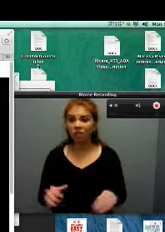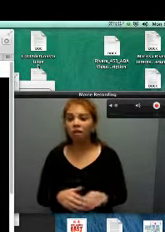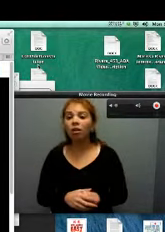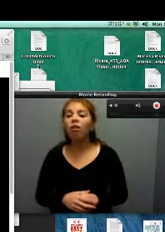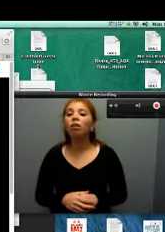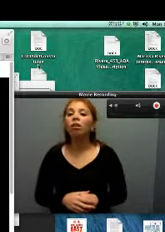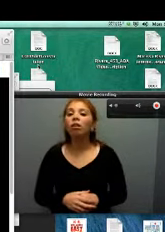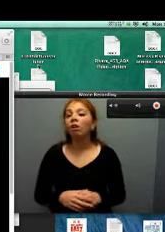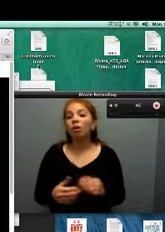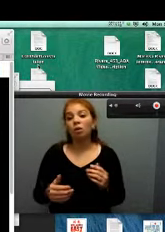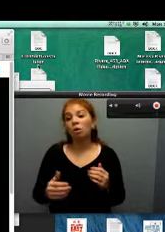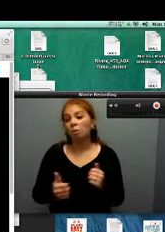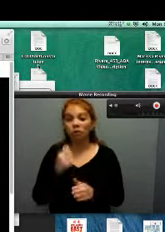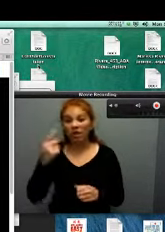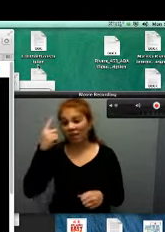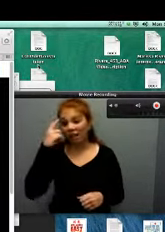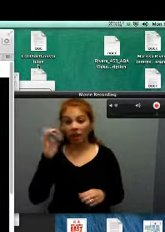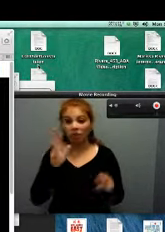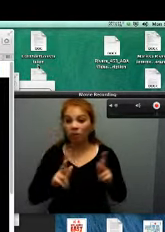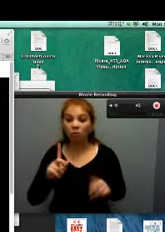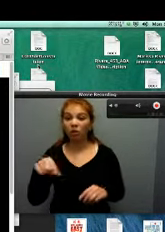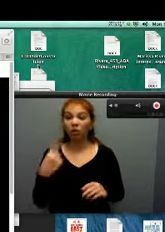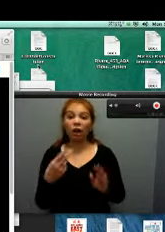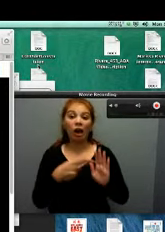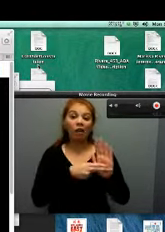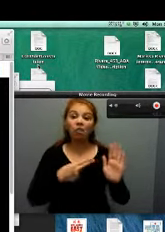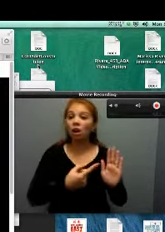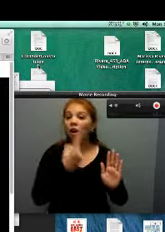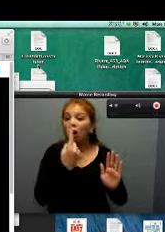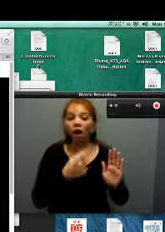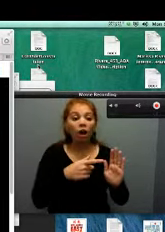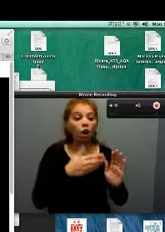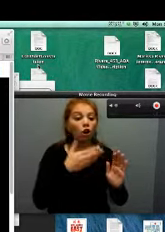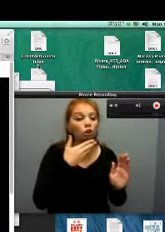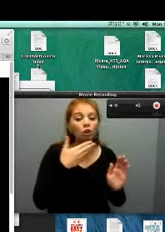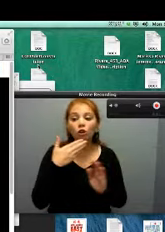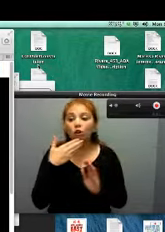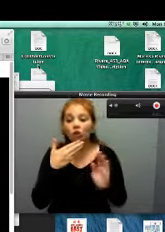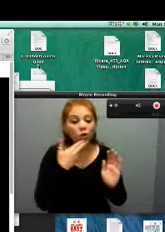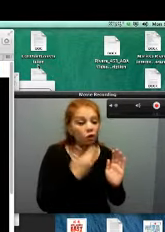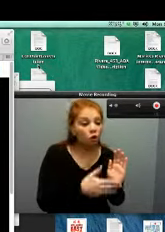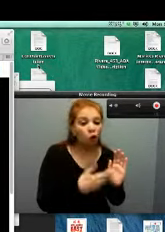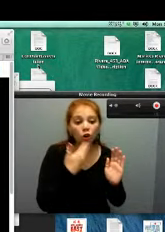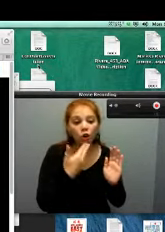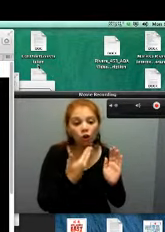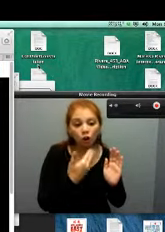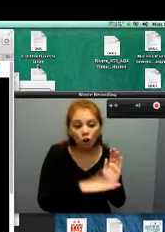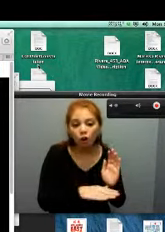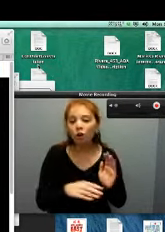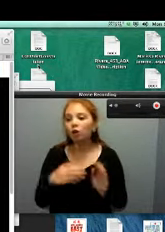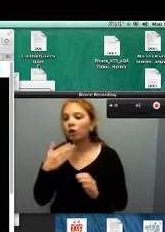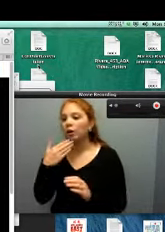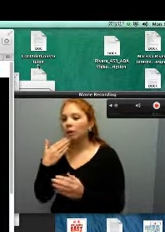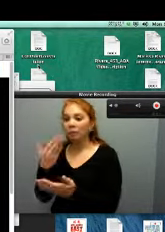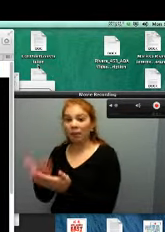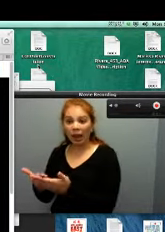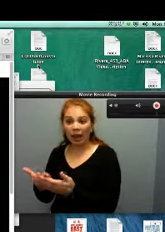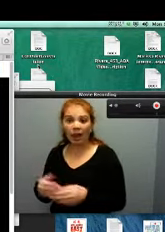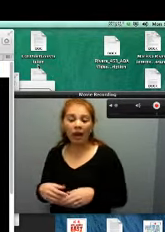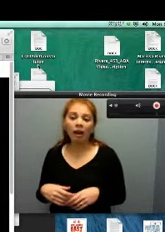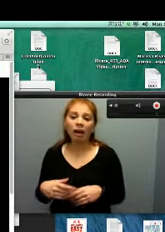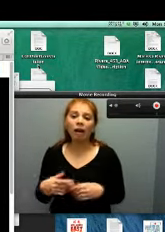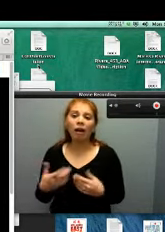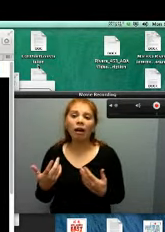We mostly think of people as good or bad. You know, it's sort of a positive